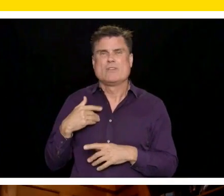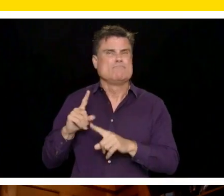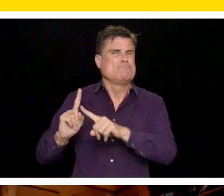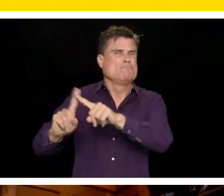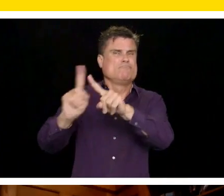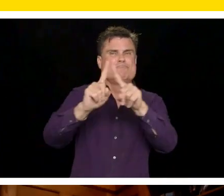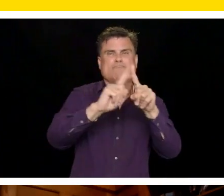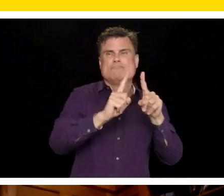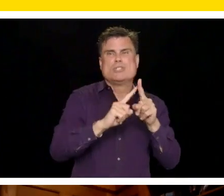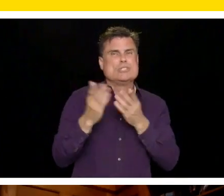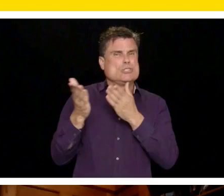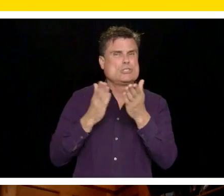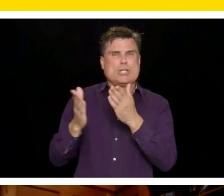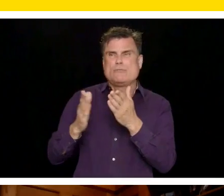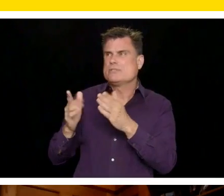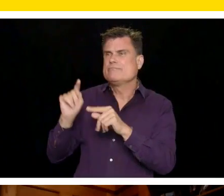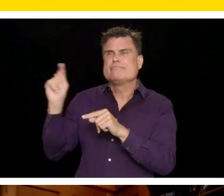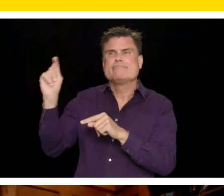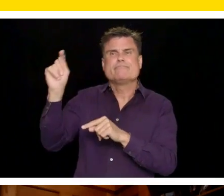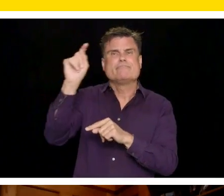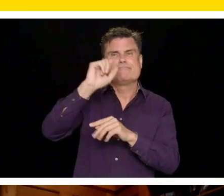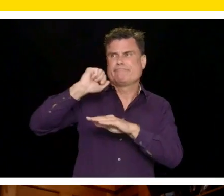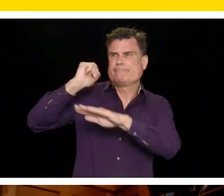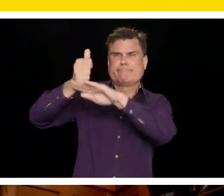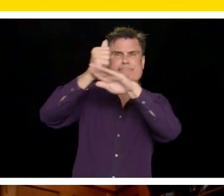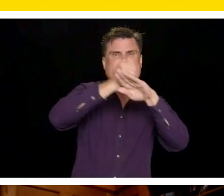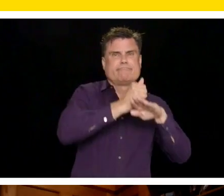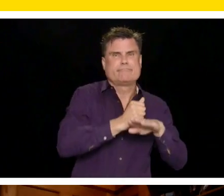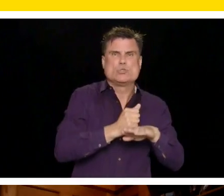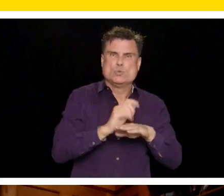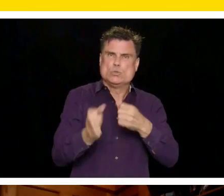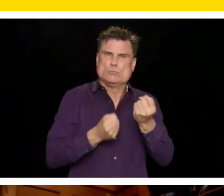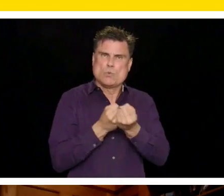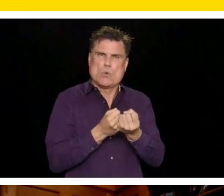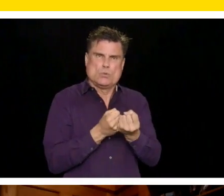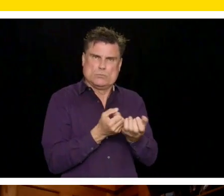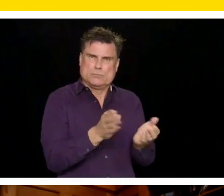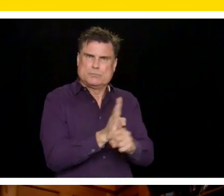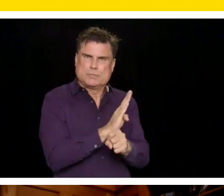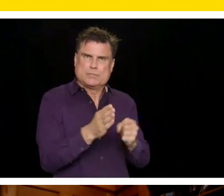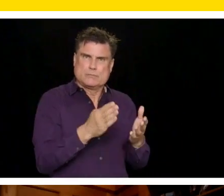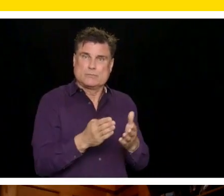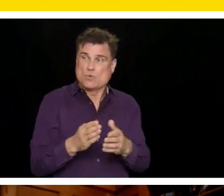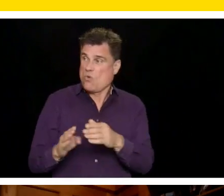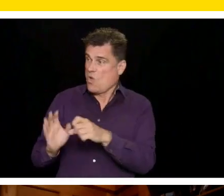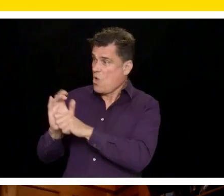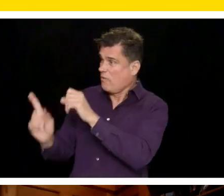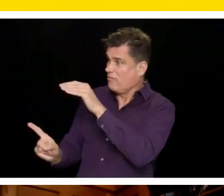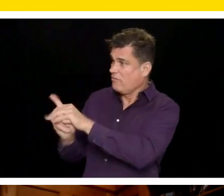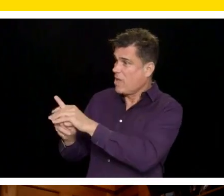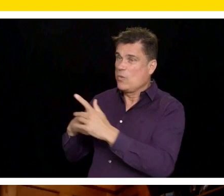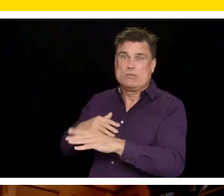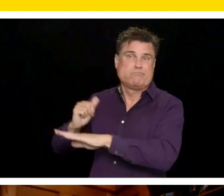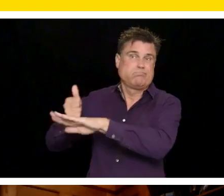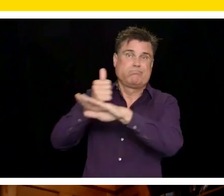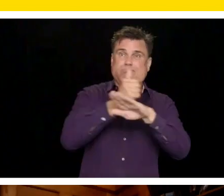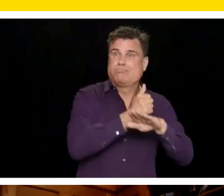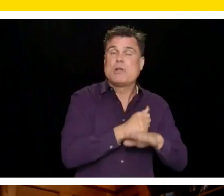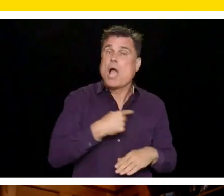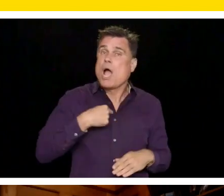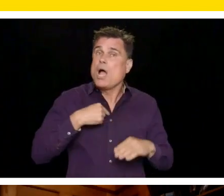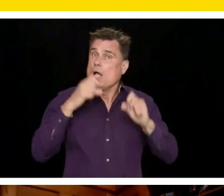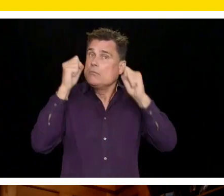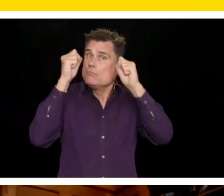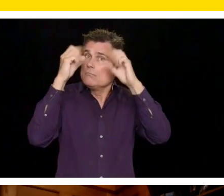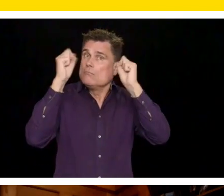surprised at how many businesses really aren't online at this point. And so there are many. There's a couple on the island. There are